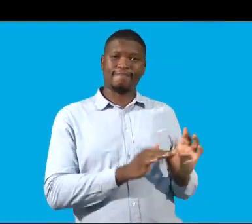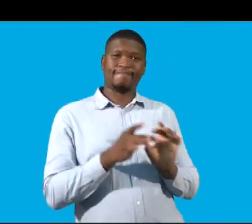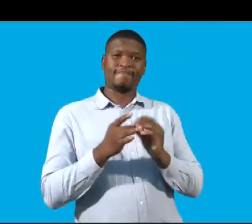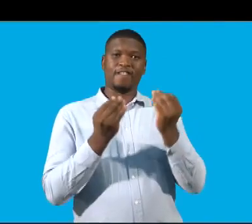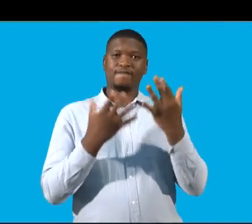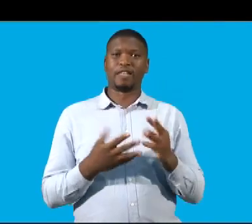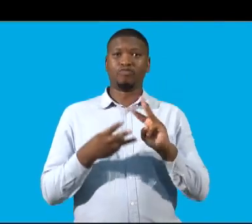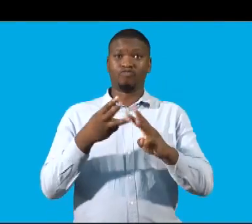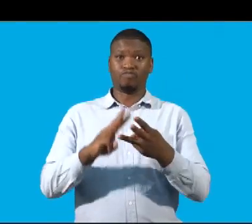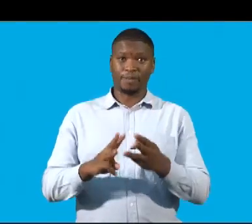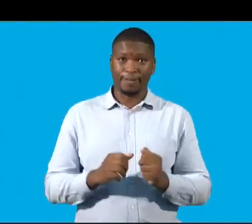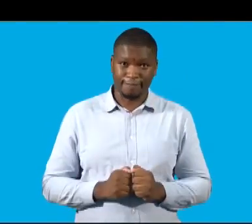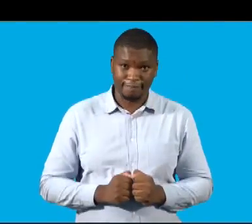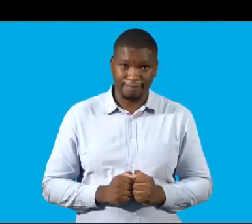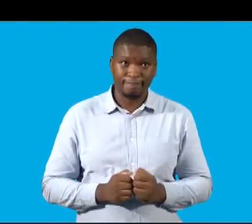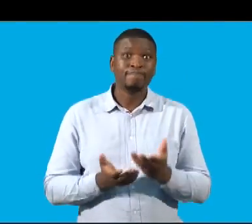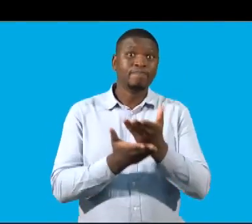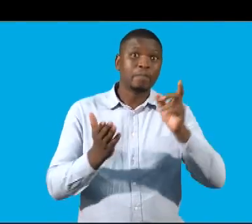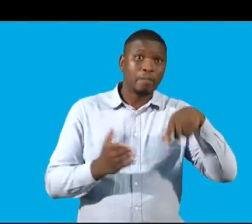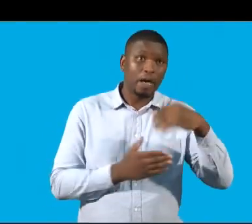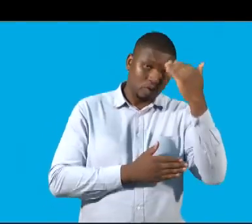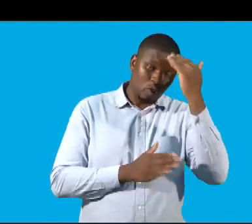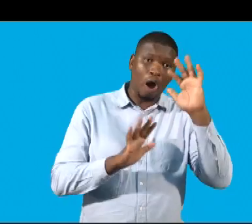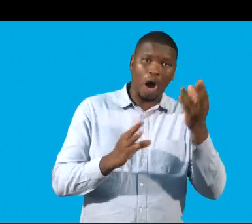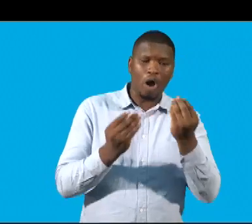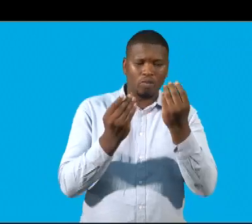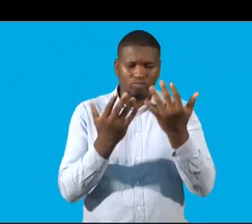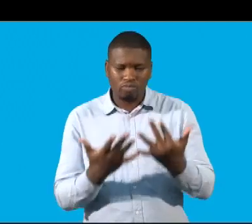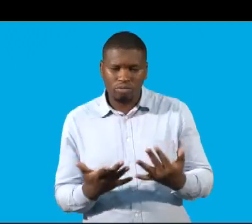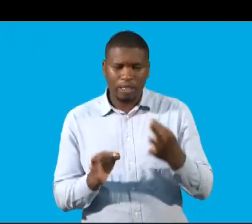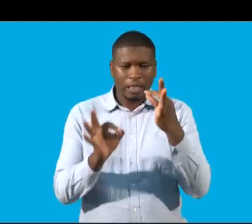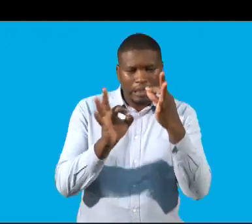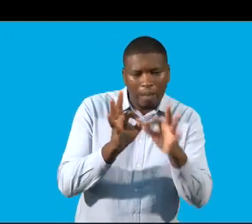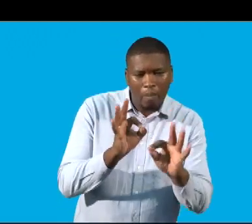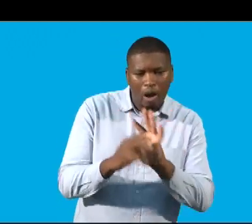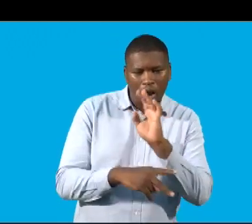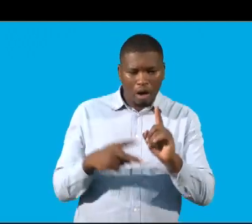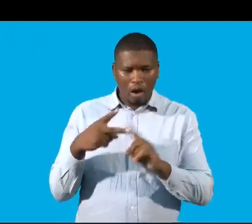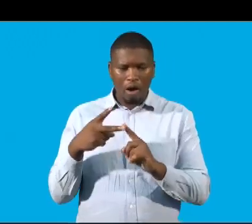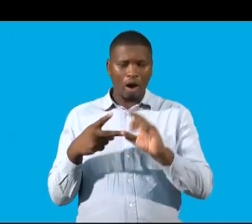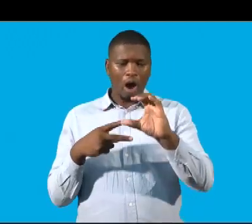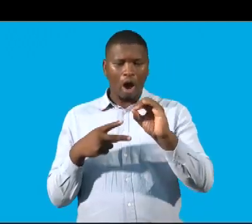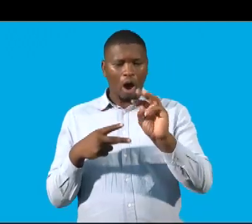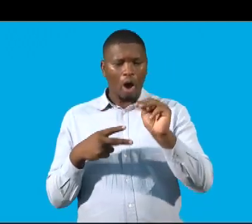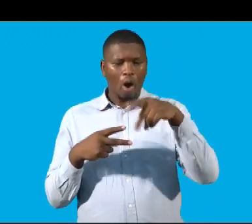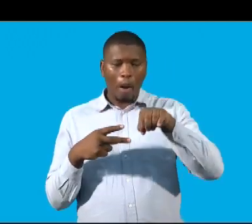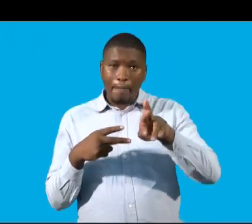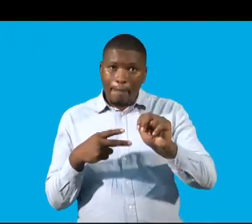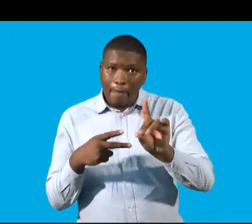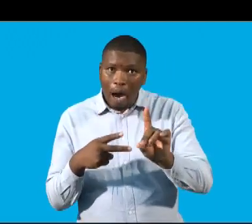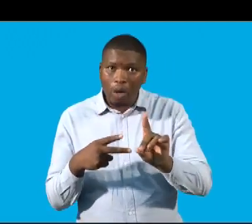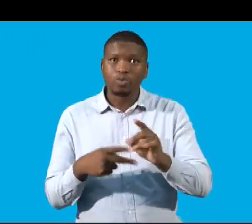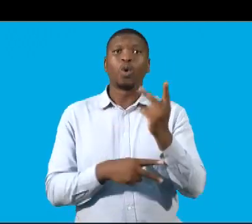of financial mathematics. So you need to know how to calculate simple interest and compound interest, how to calculate simple decay